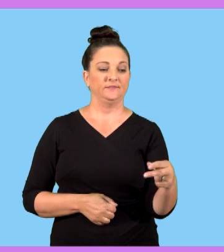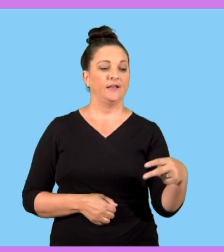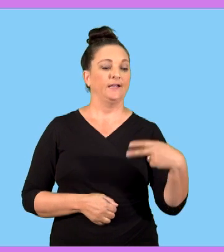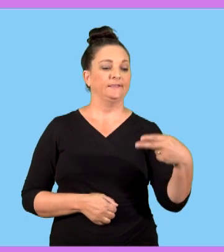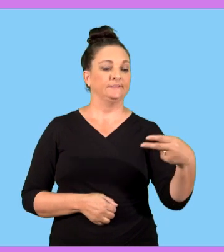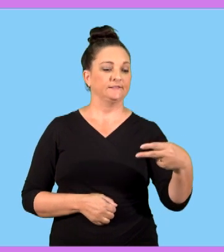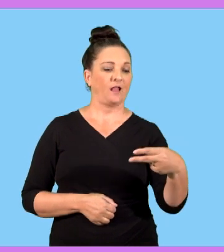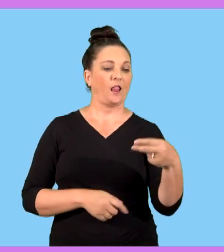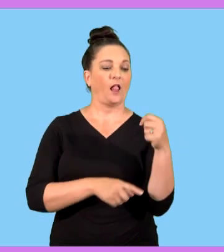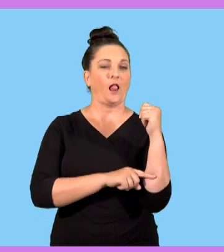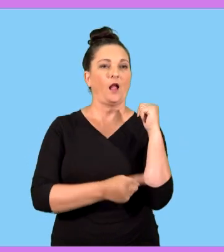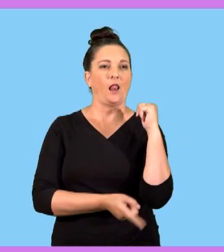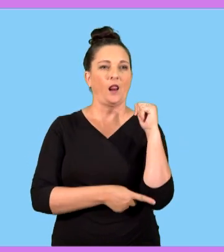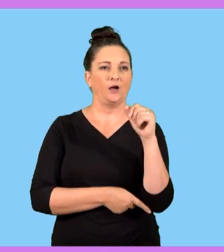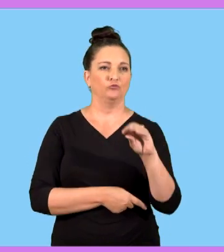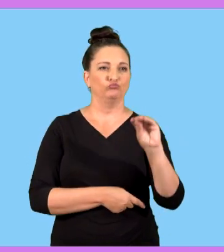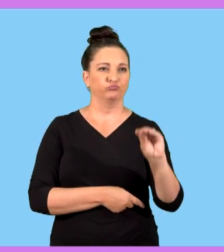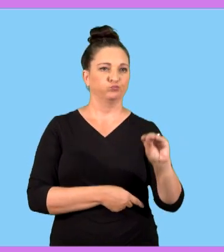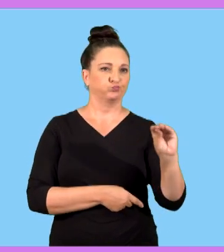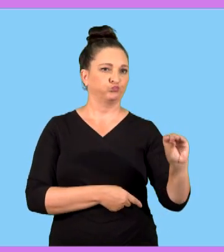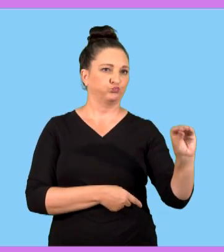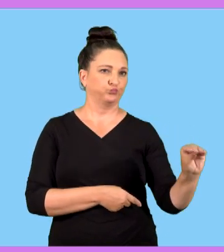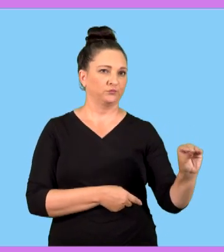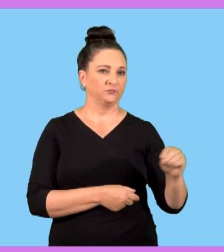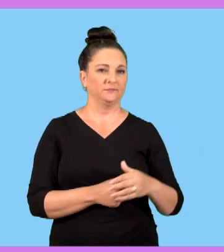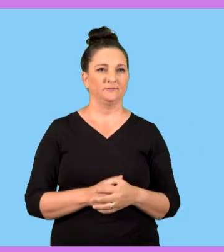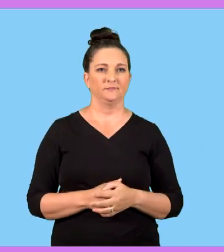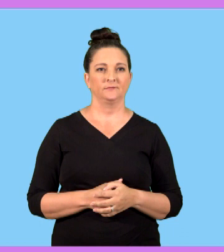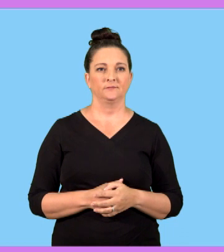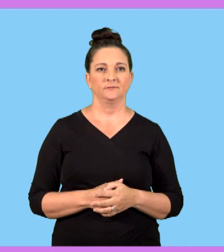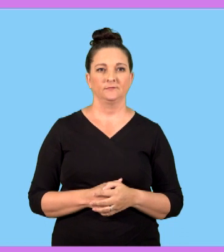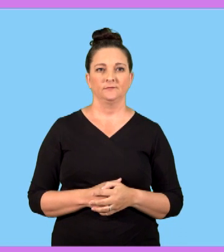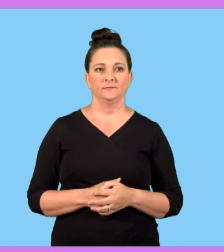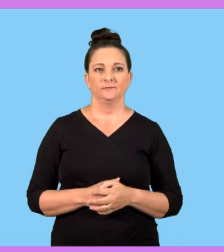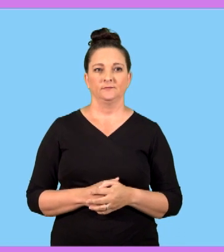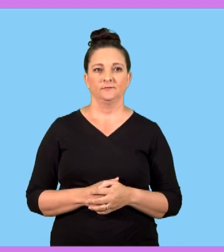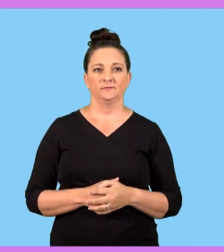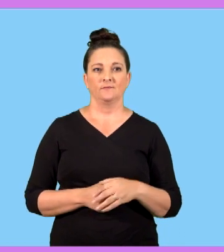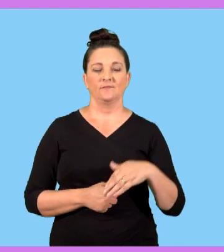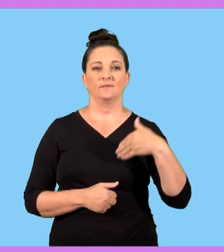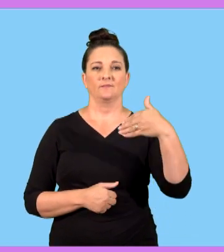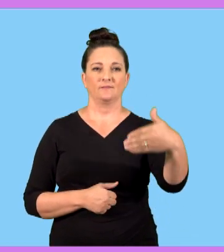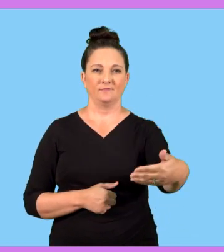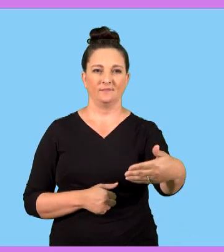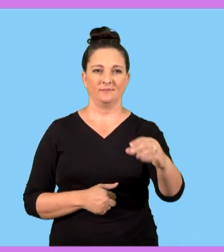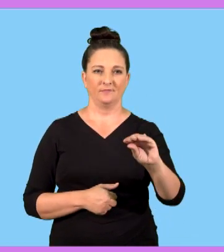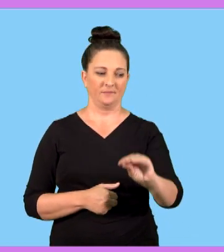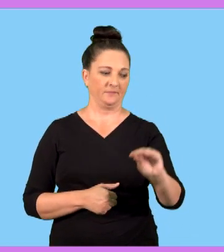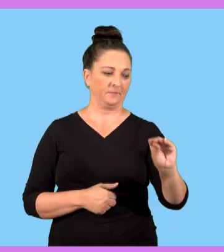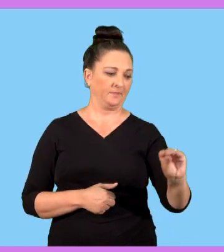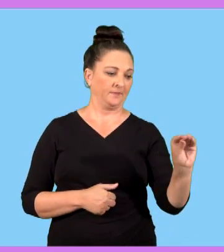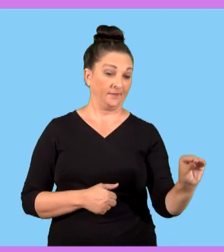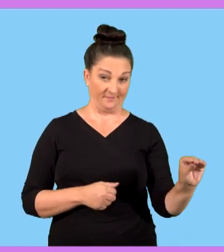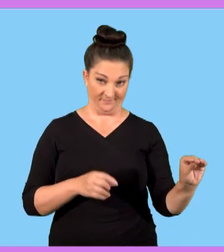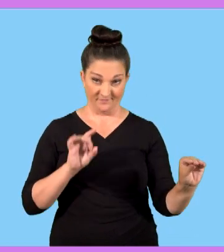the second last seat. So let's move. We agree this will be the second last seat in this second row